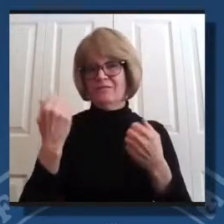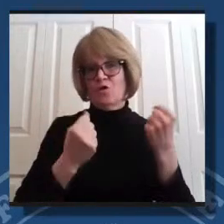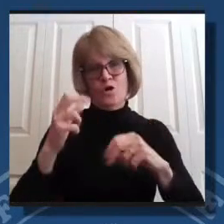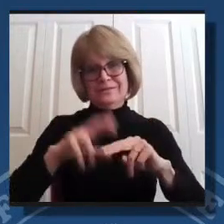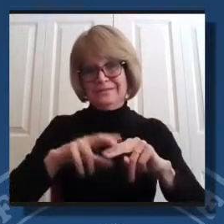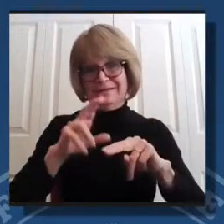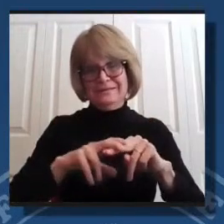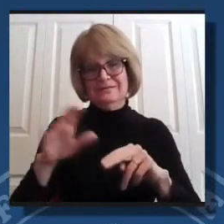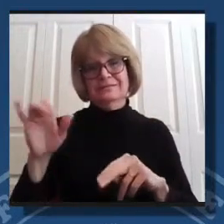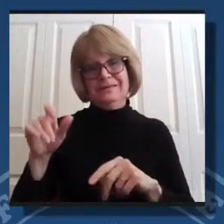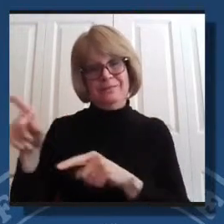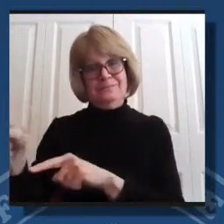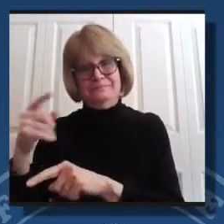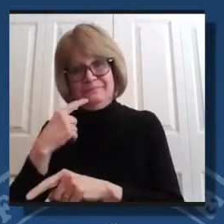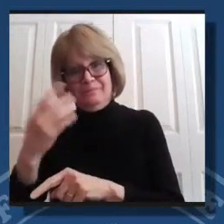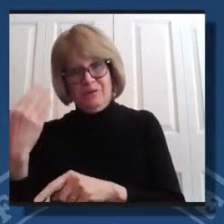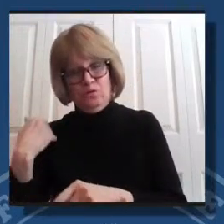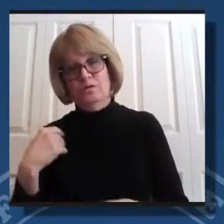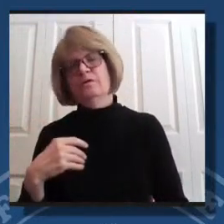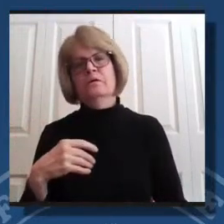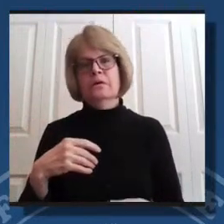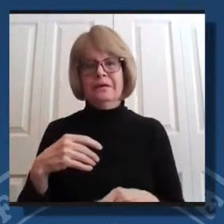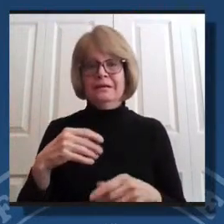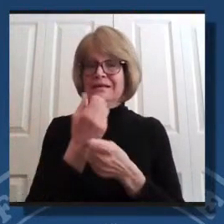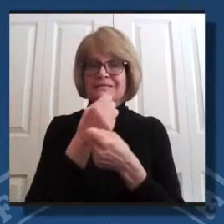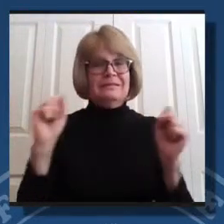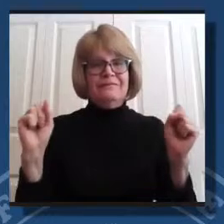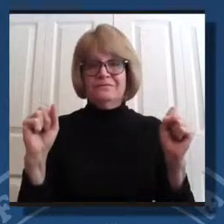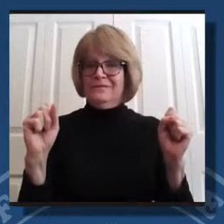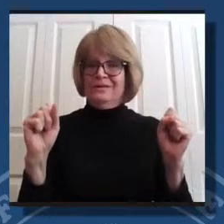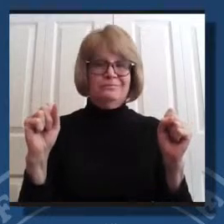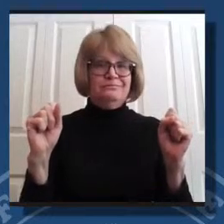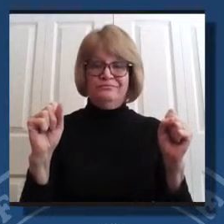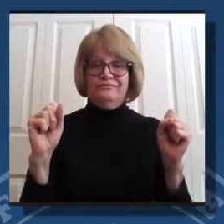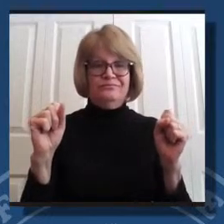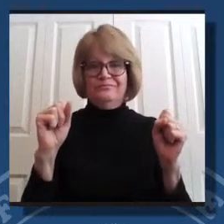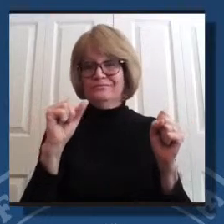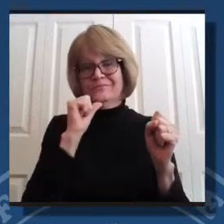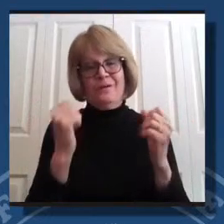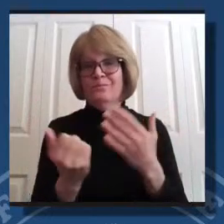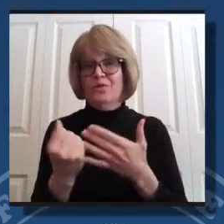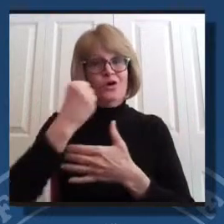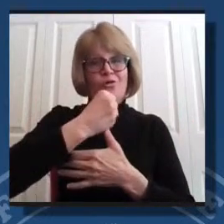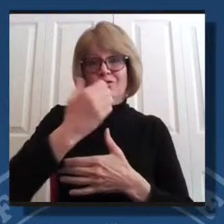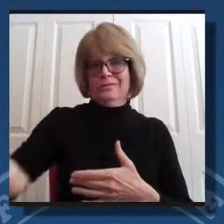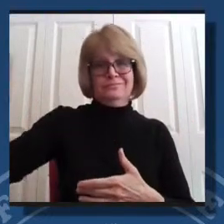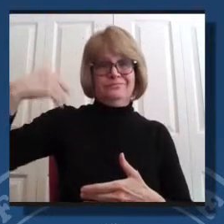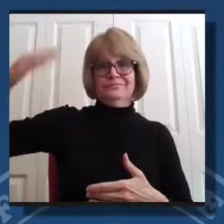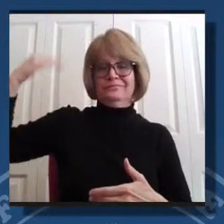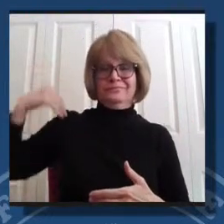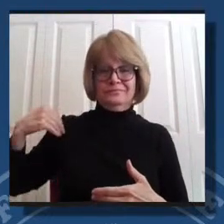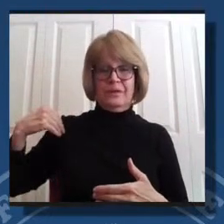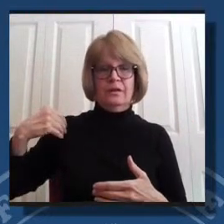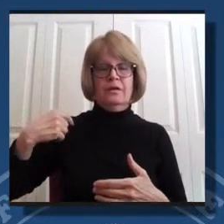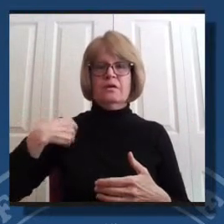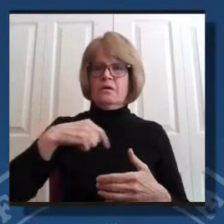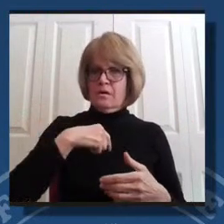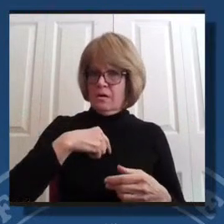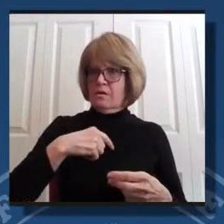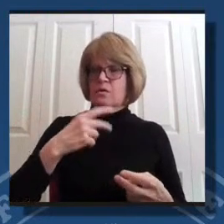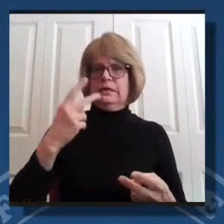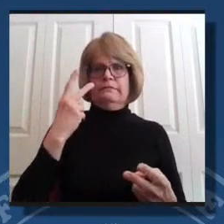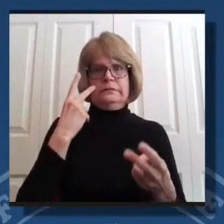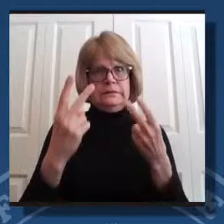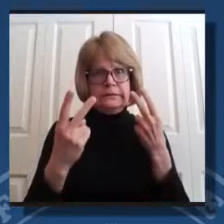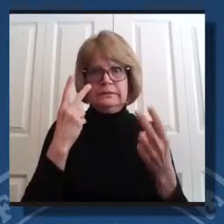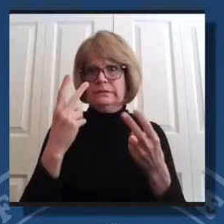Representative Griffiths said. Our public safety really wasn't at the top priority, but as we have evolved and we've seen things